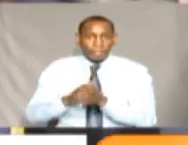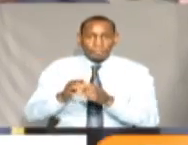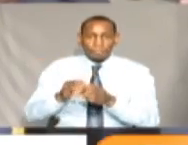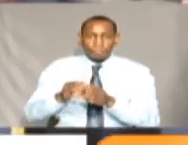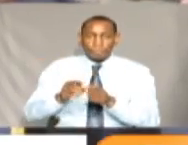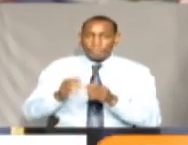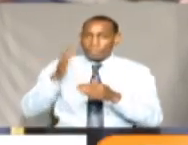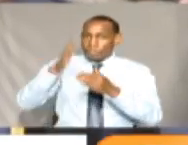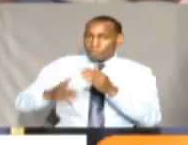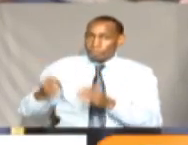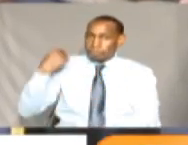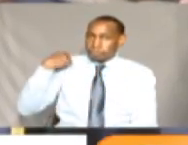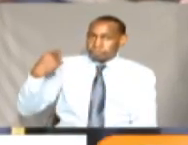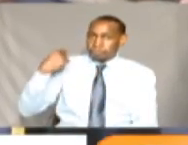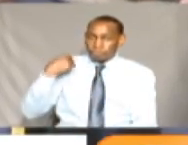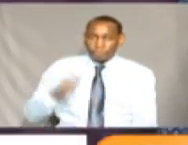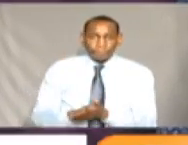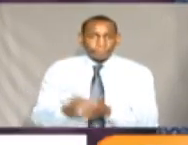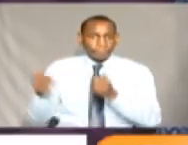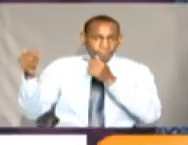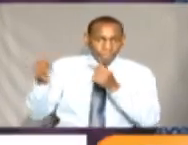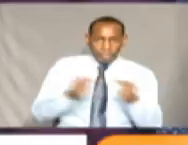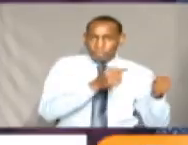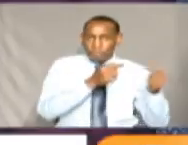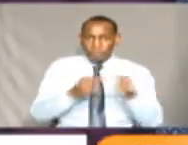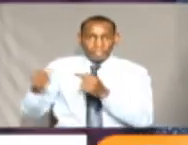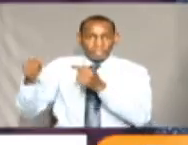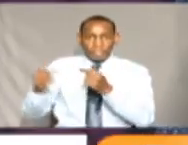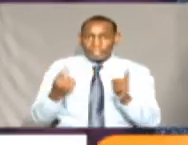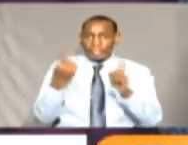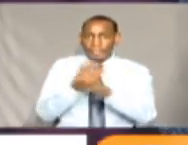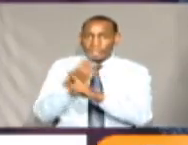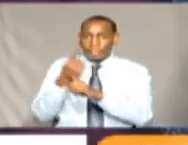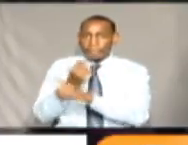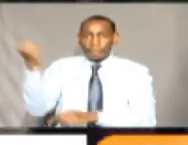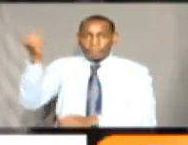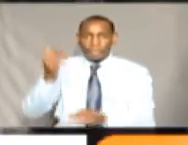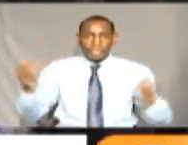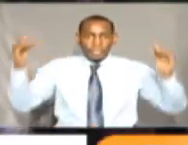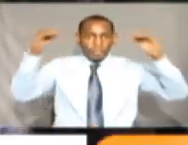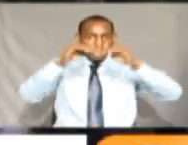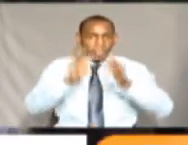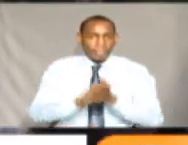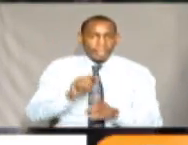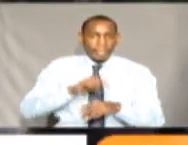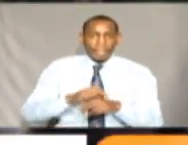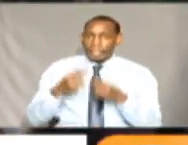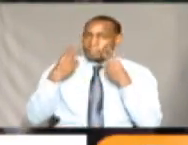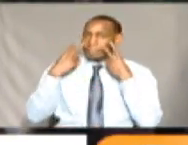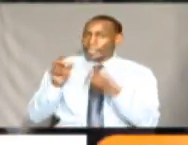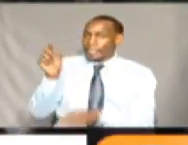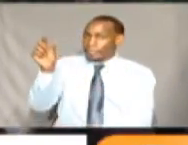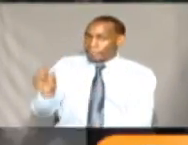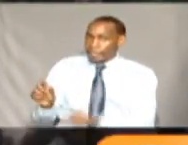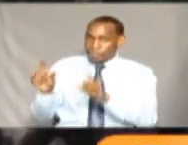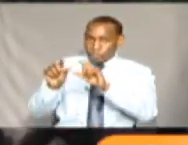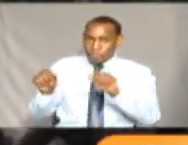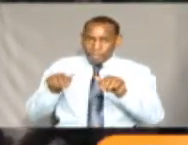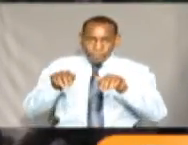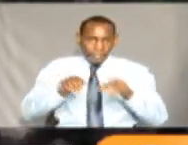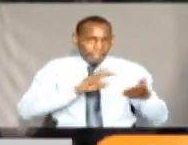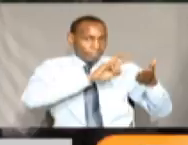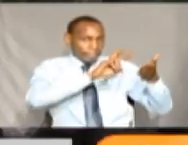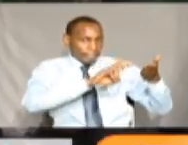sisi. And the exchanges continued from one political gathering to another. Ukiona mtu anasema ati anangoja